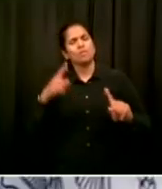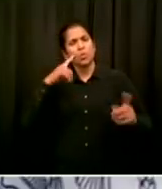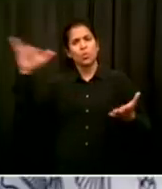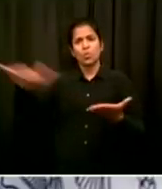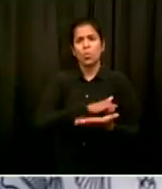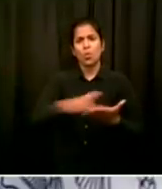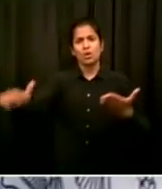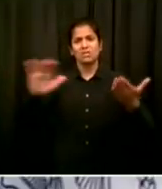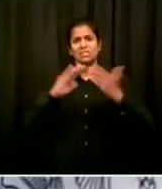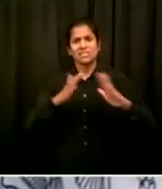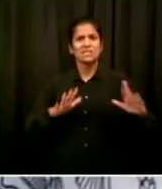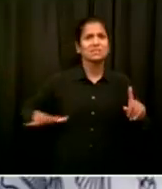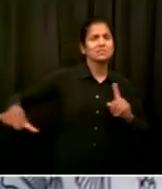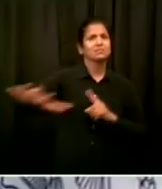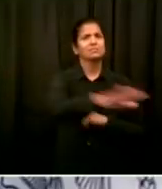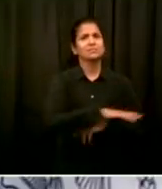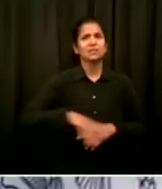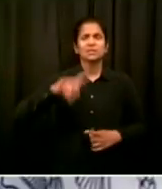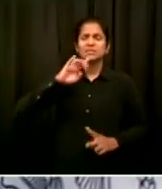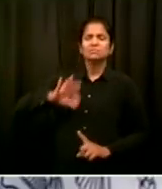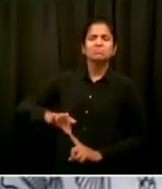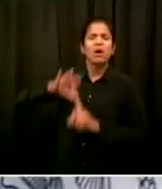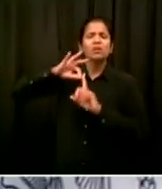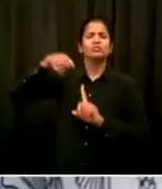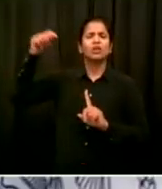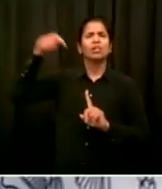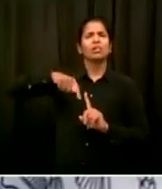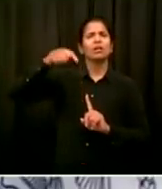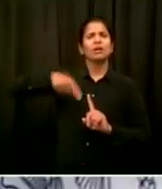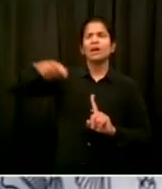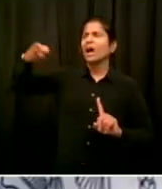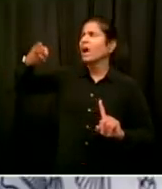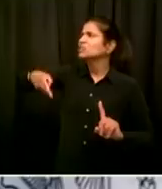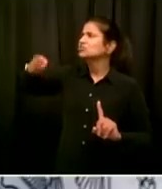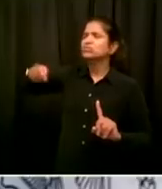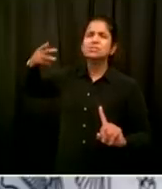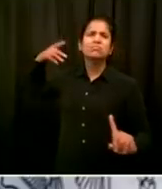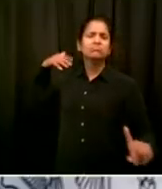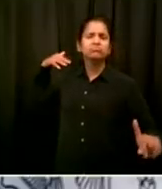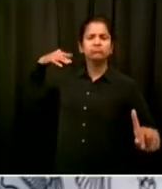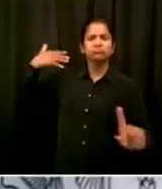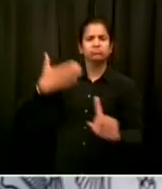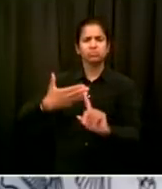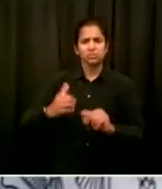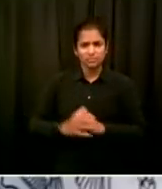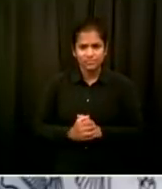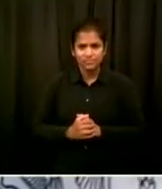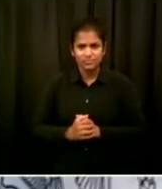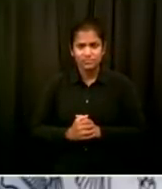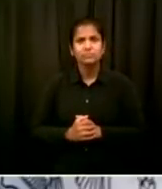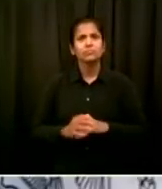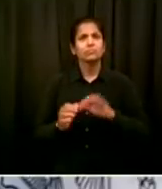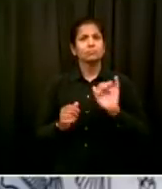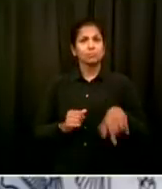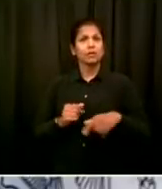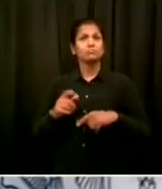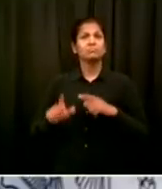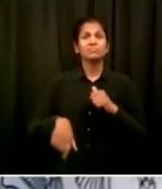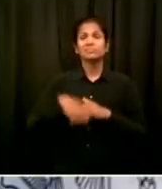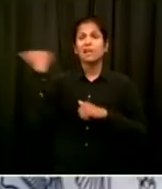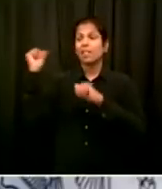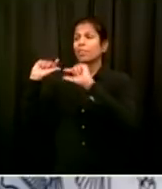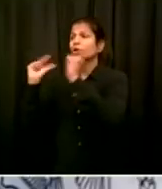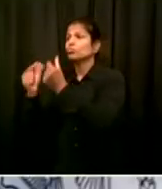to be said and done. That's a decision I made. But the normal process continues for anyone who wants to apply. Go ahead,